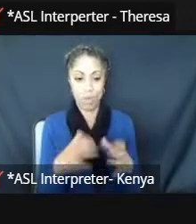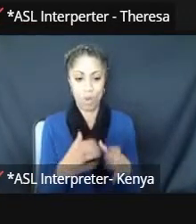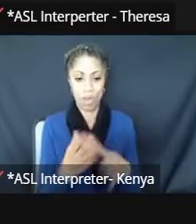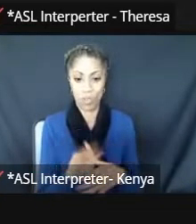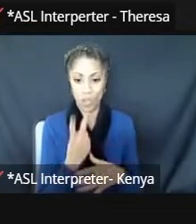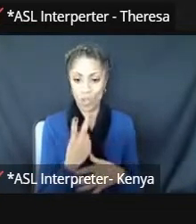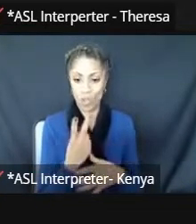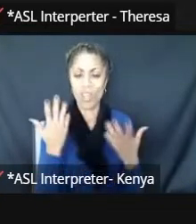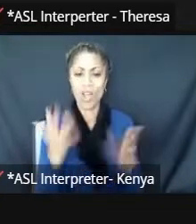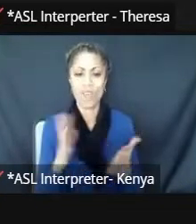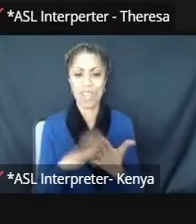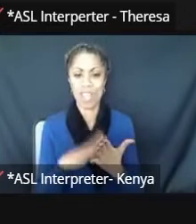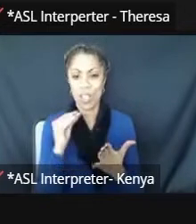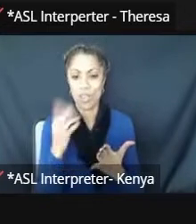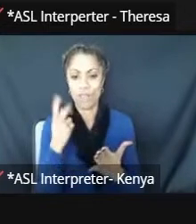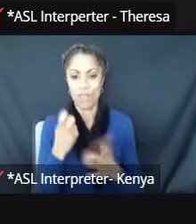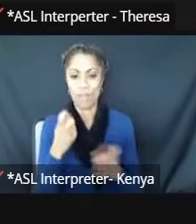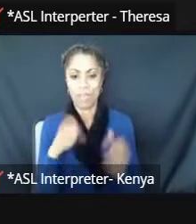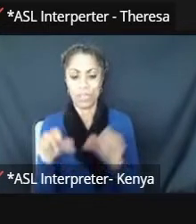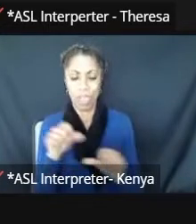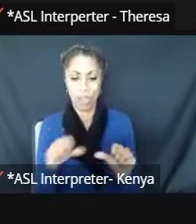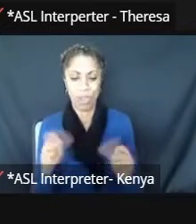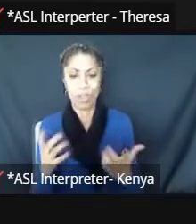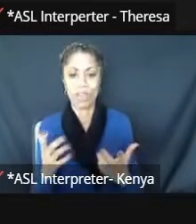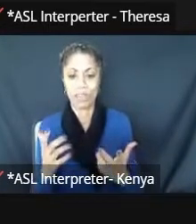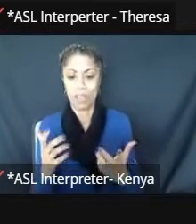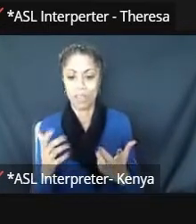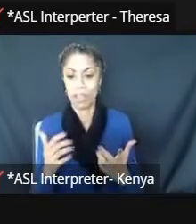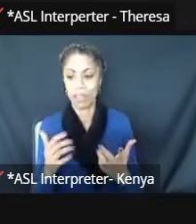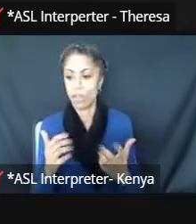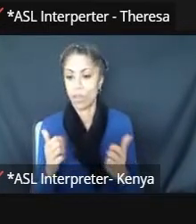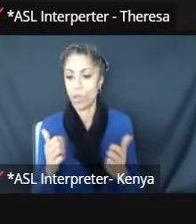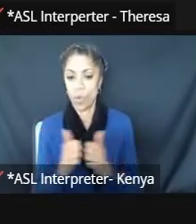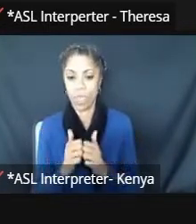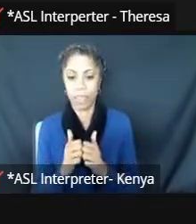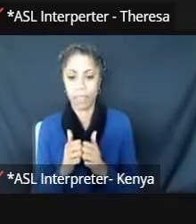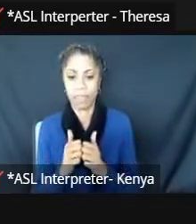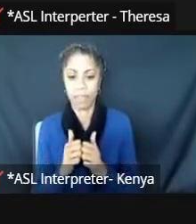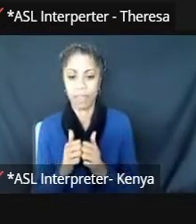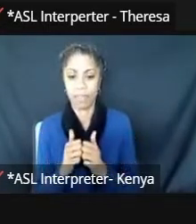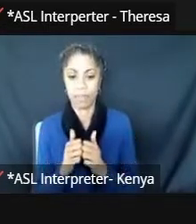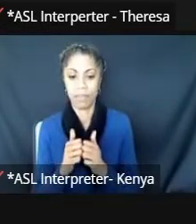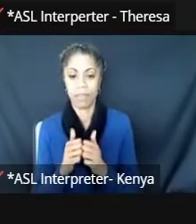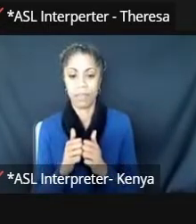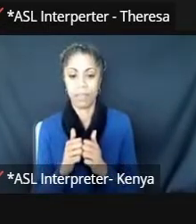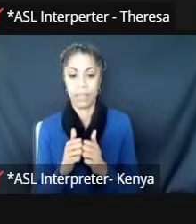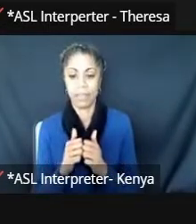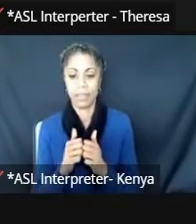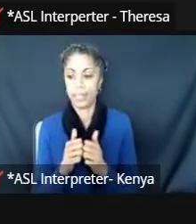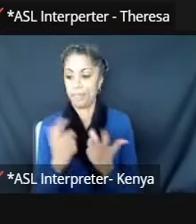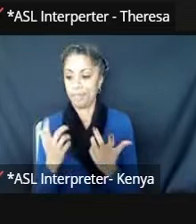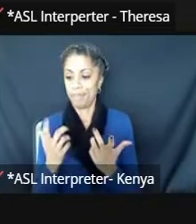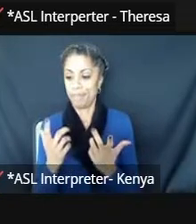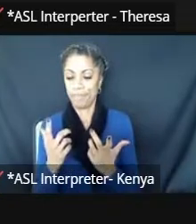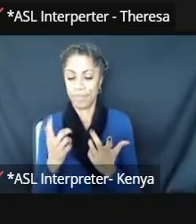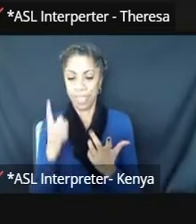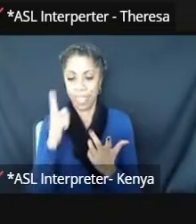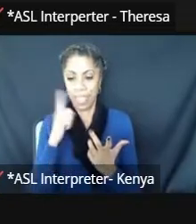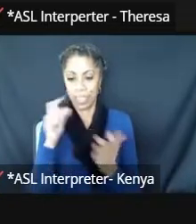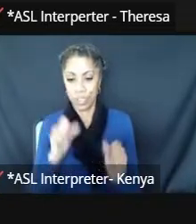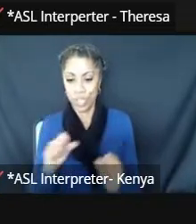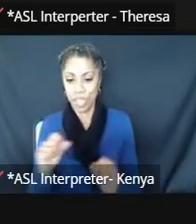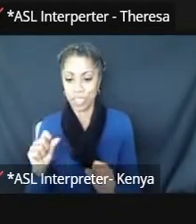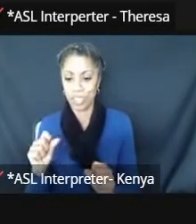one another. Hearing about strategies, it's not too late to continue to add folks to your